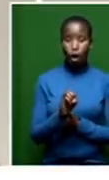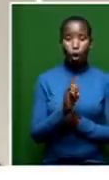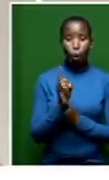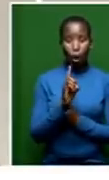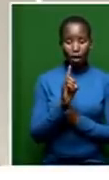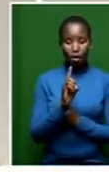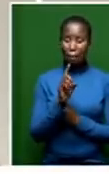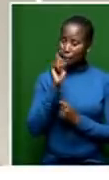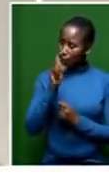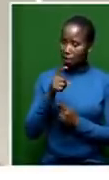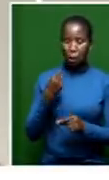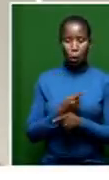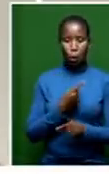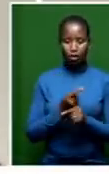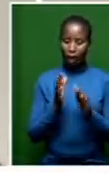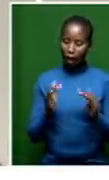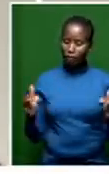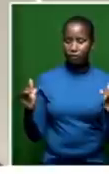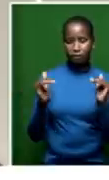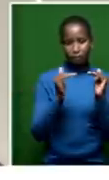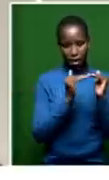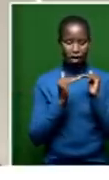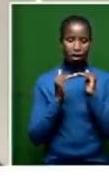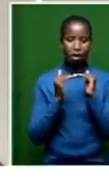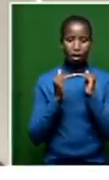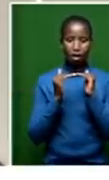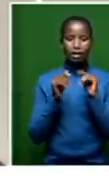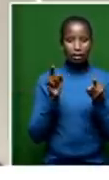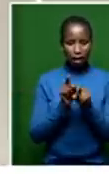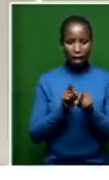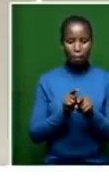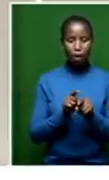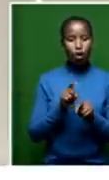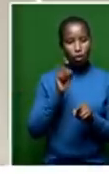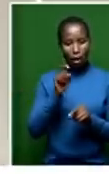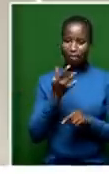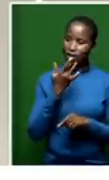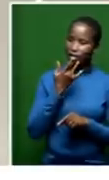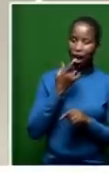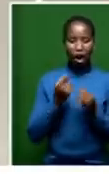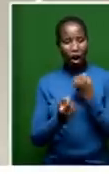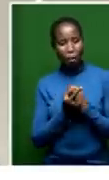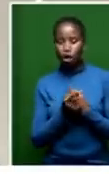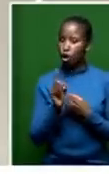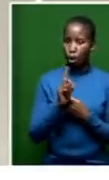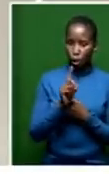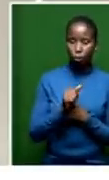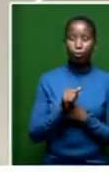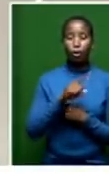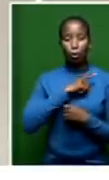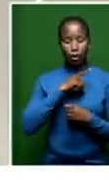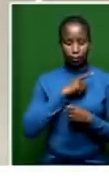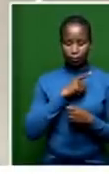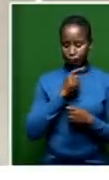and rationality. If my answer to this, you'll have to go back and understand that